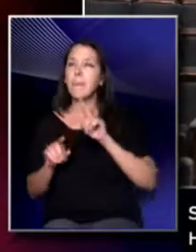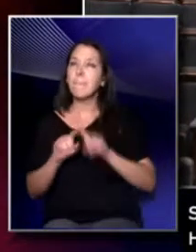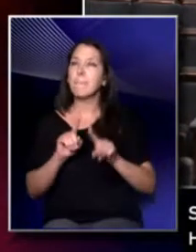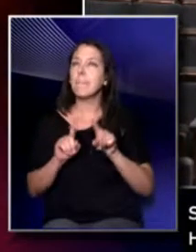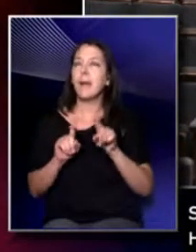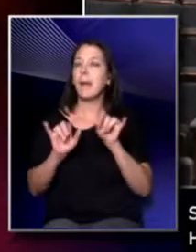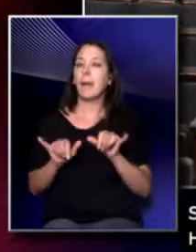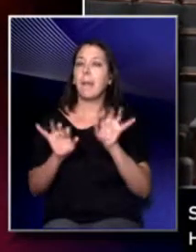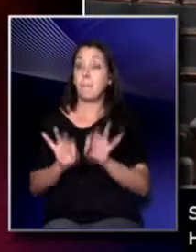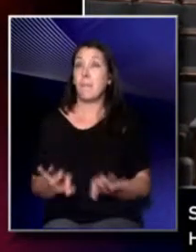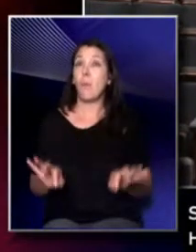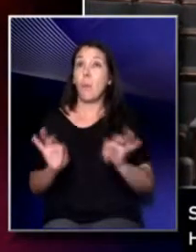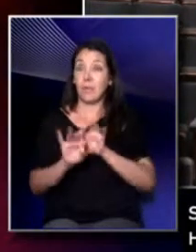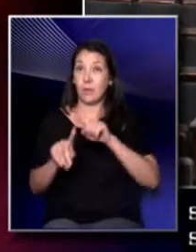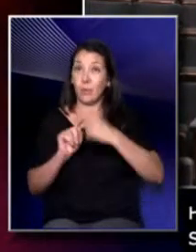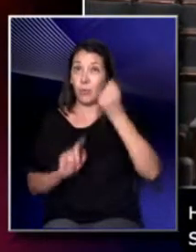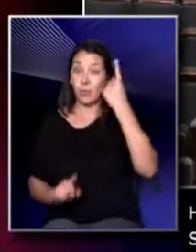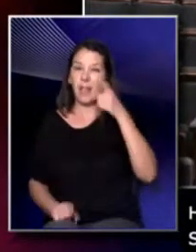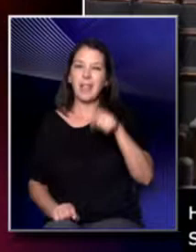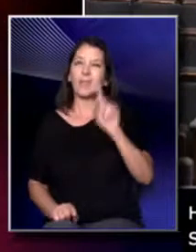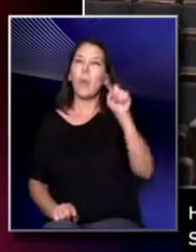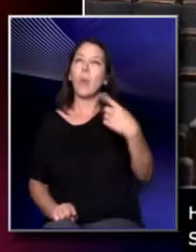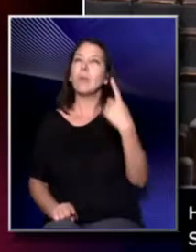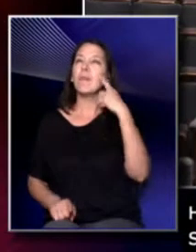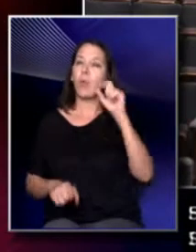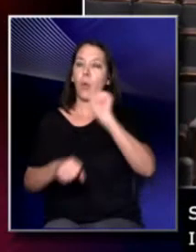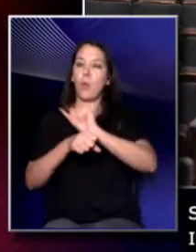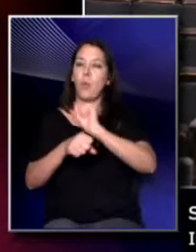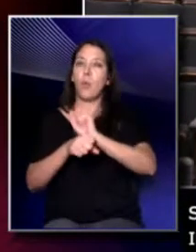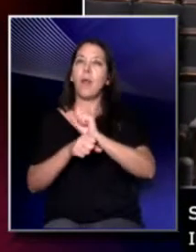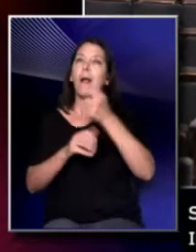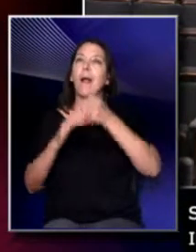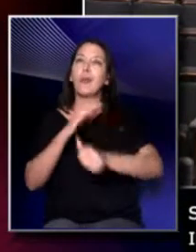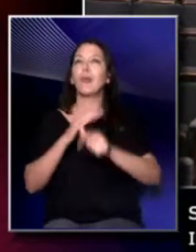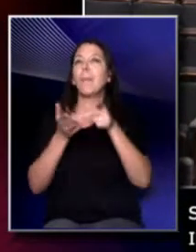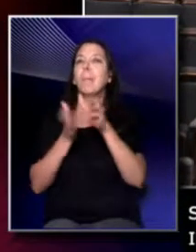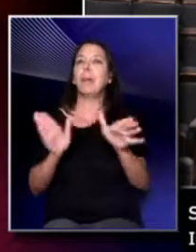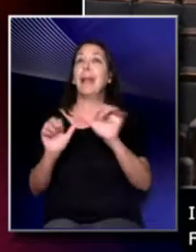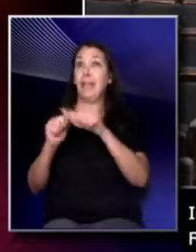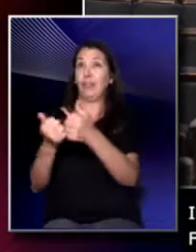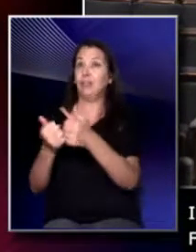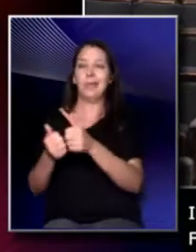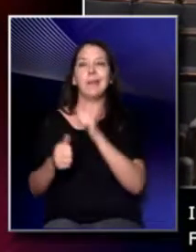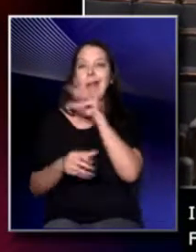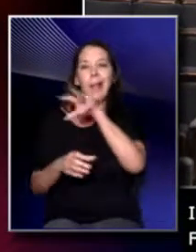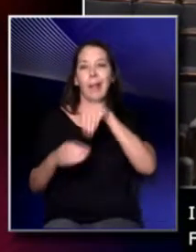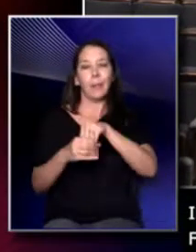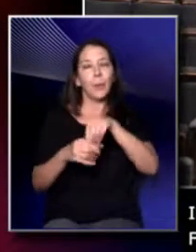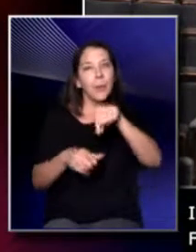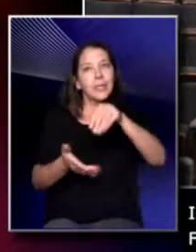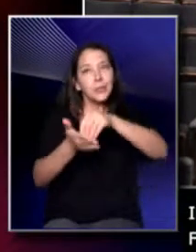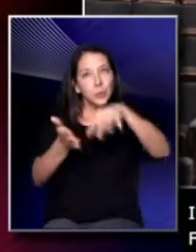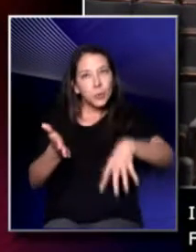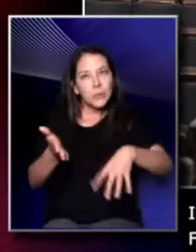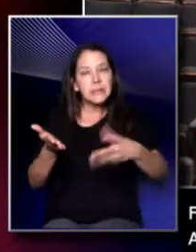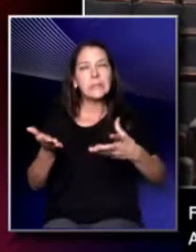that is only for employees of public agencies, doesn't necessarily include the students.